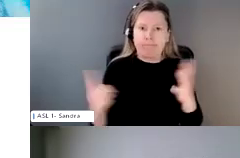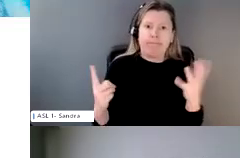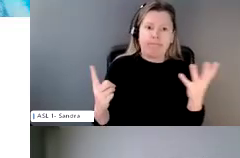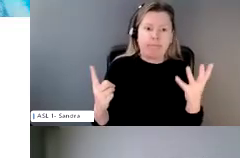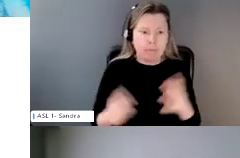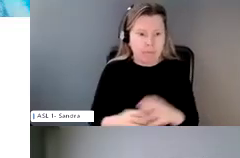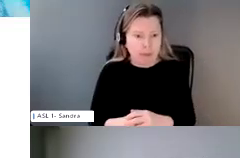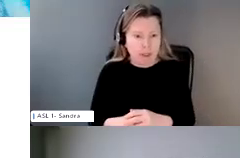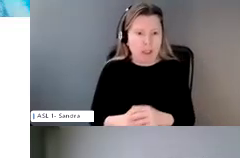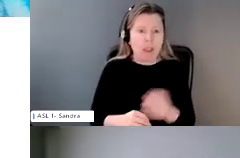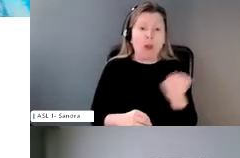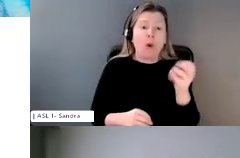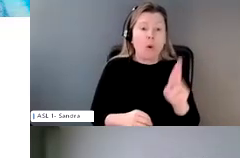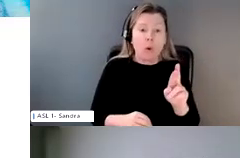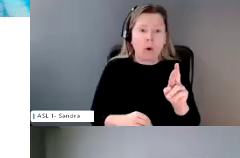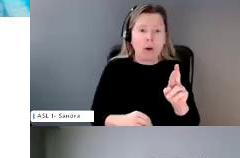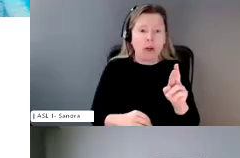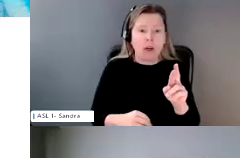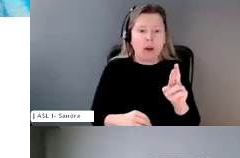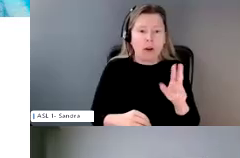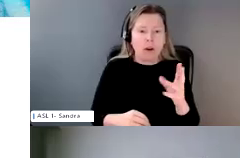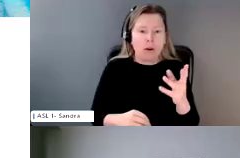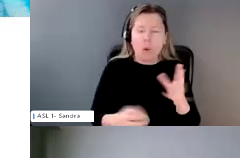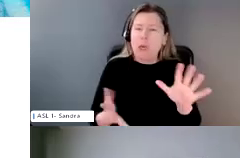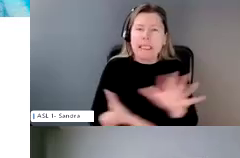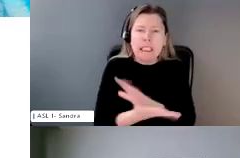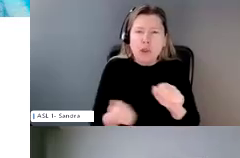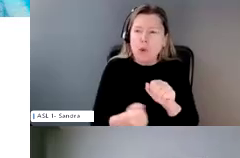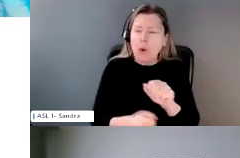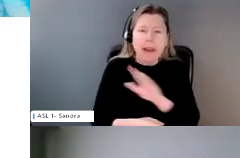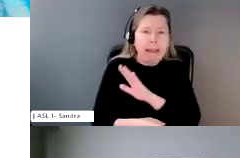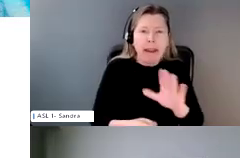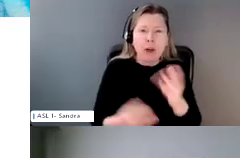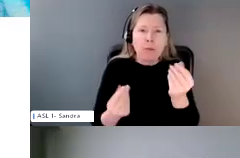is pulling out someone's plants from a communal garden.